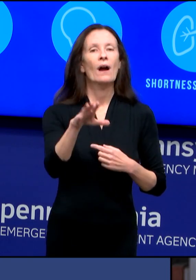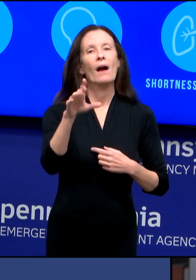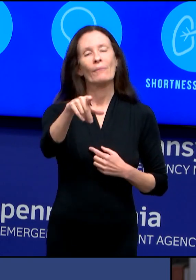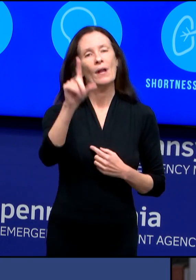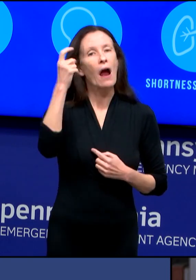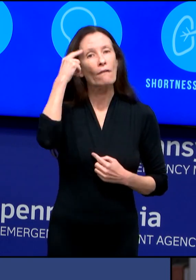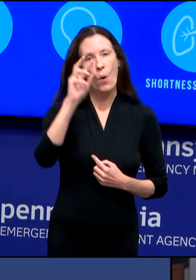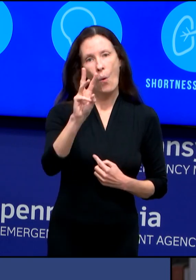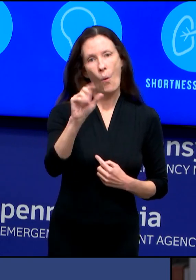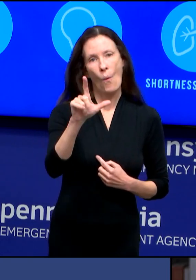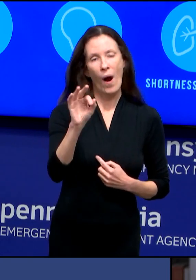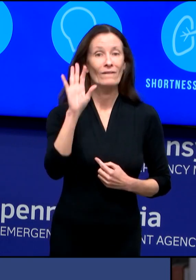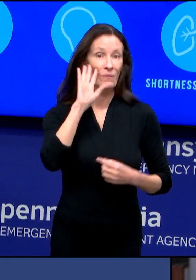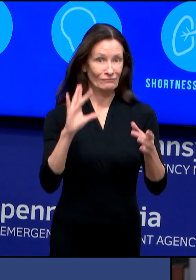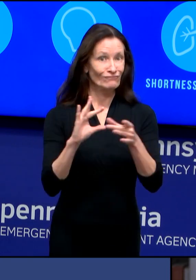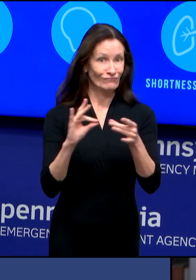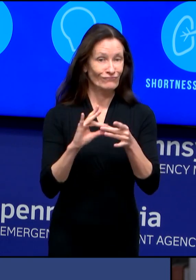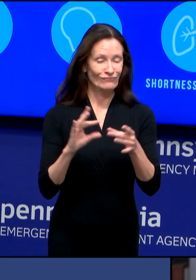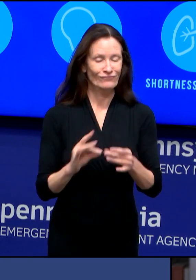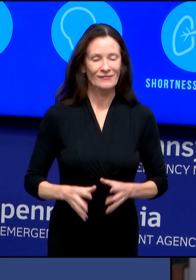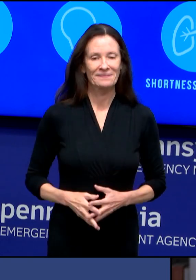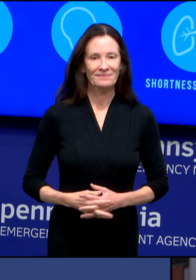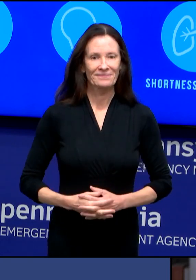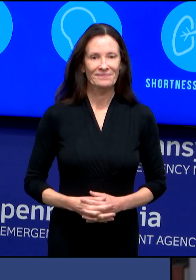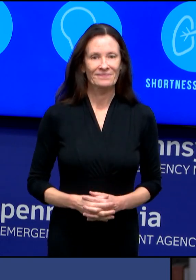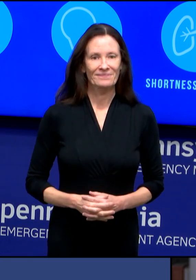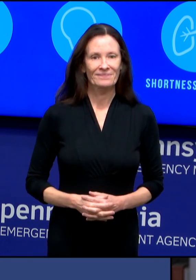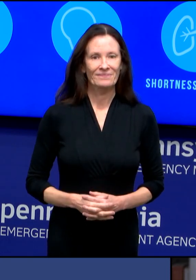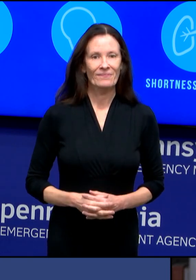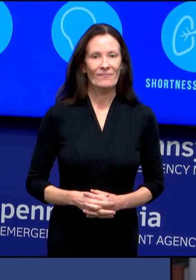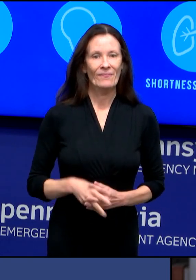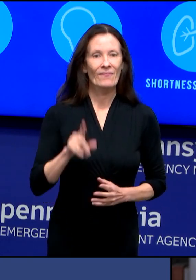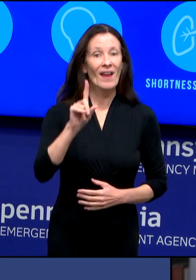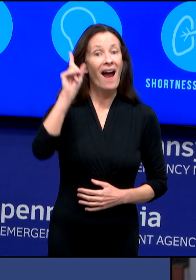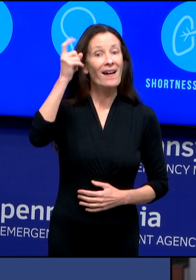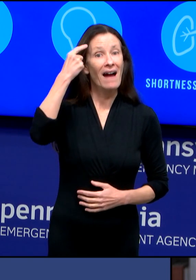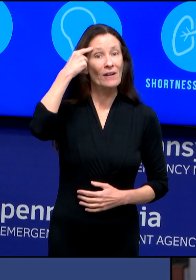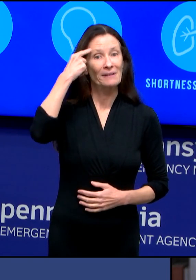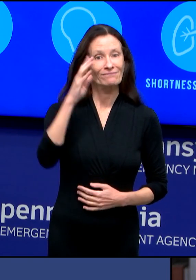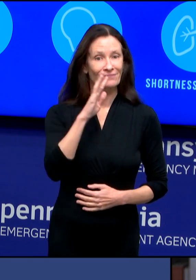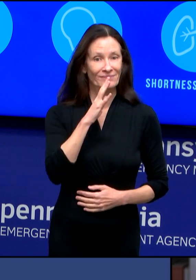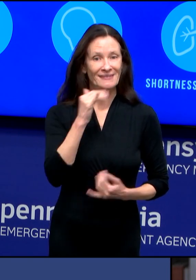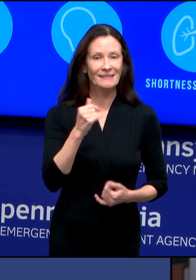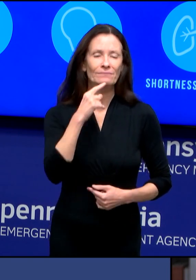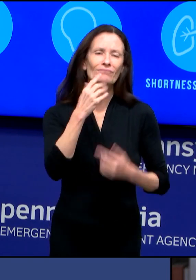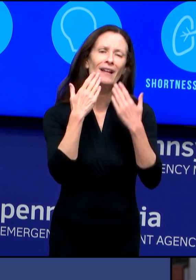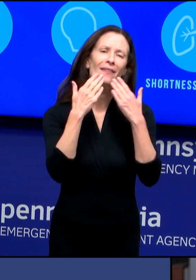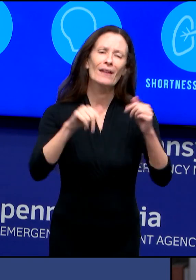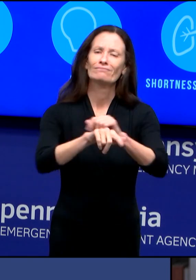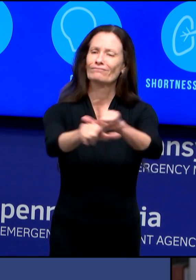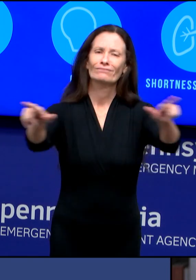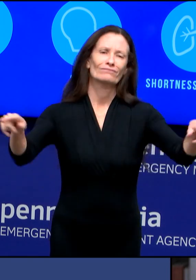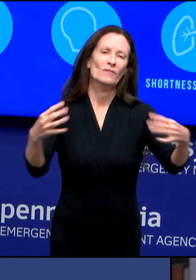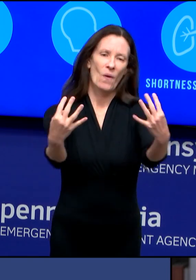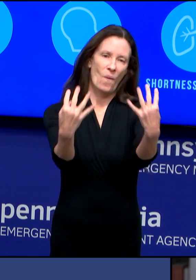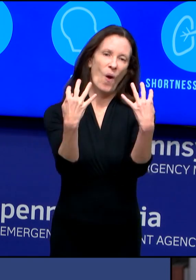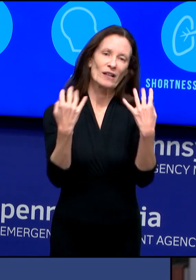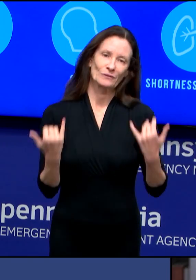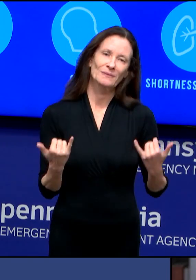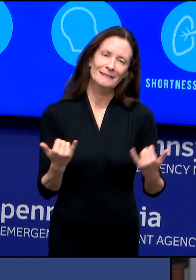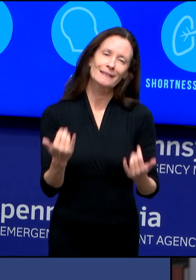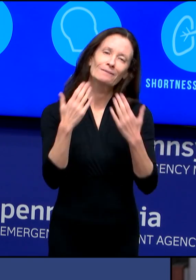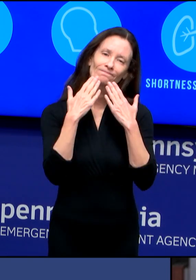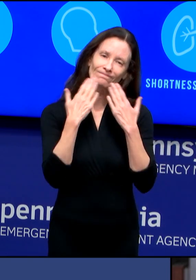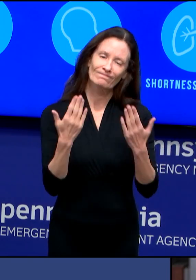Thank you, Secretary Levine, and thank you all for joining me today. You know, we're living in a time unlike any other. The